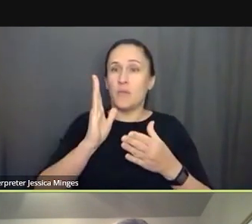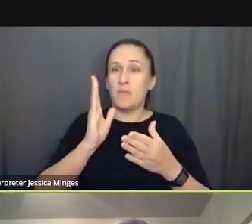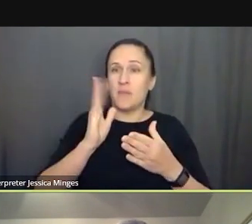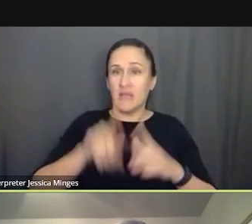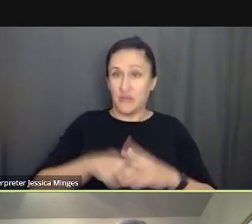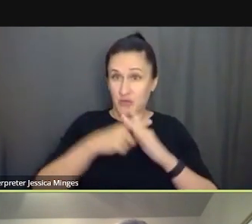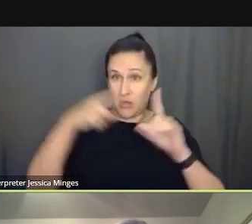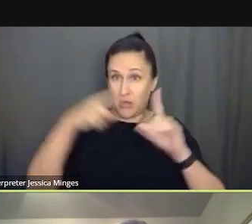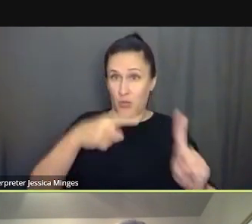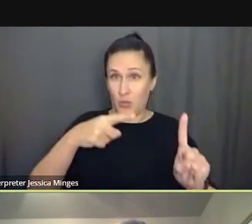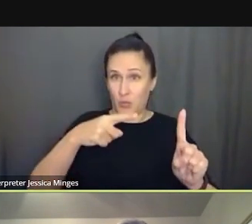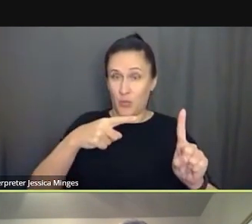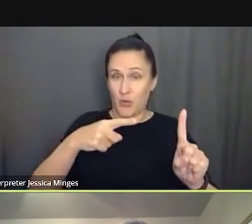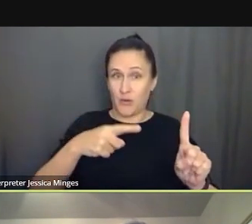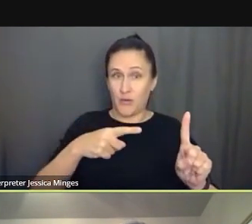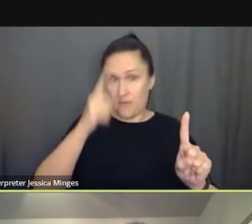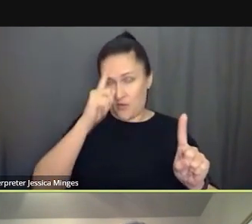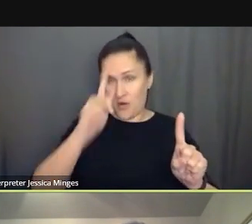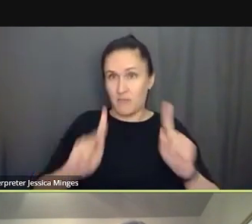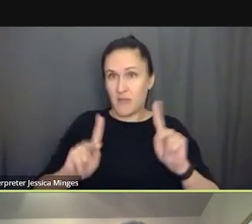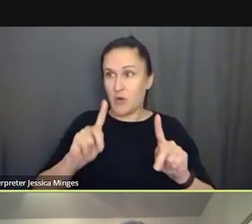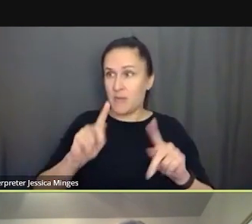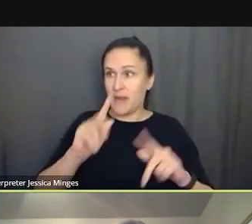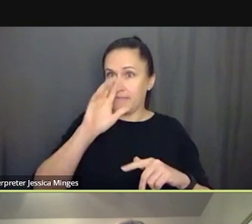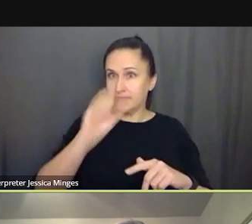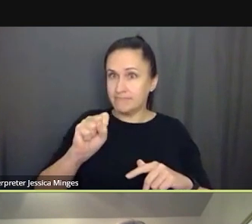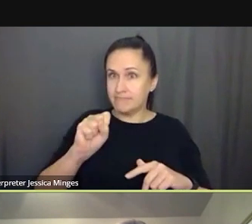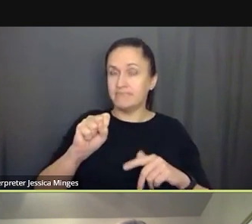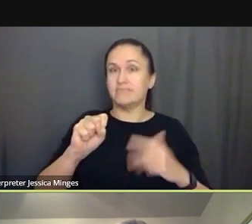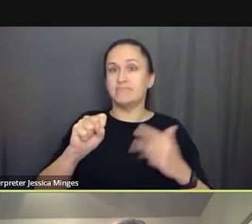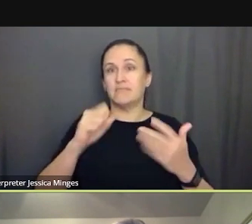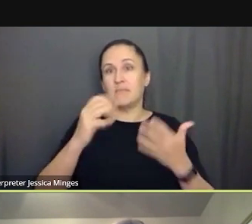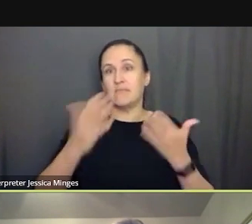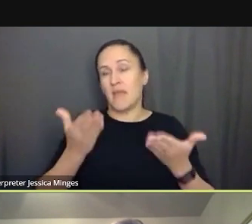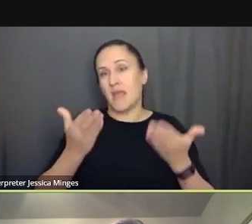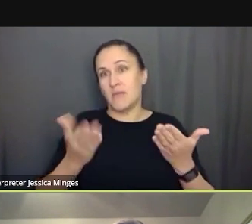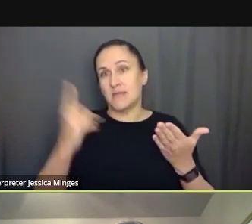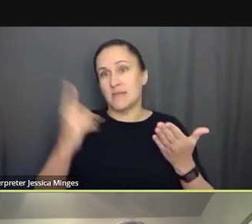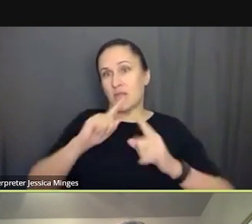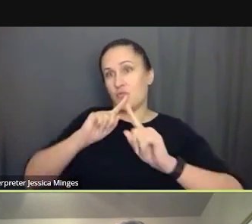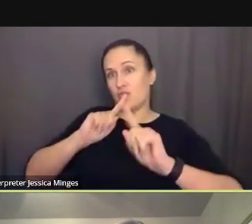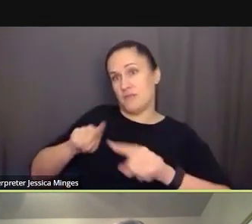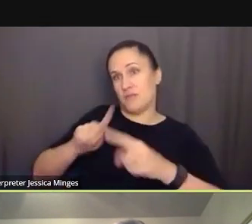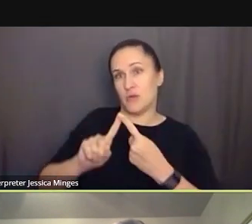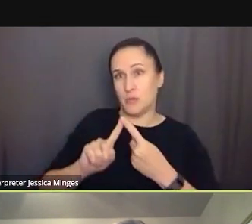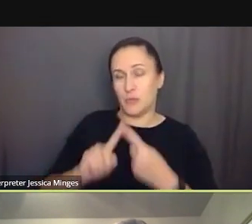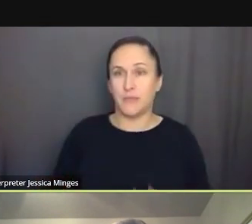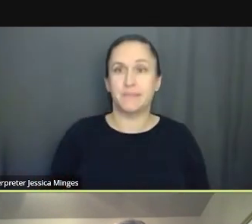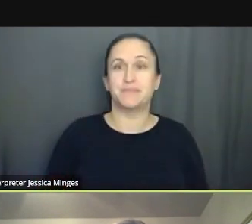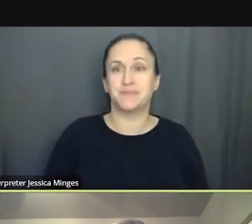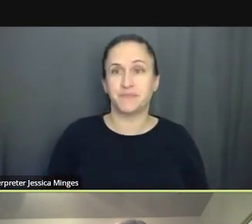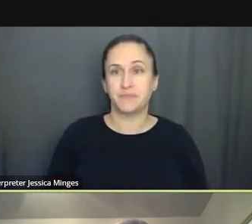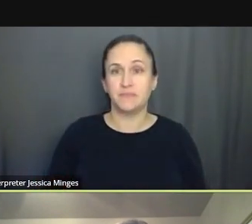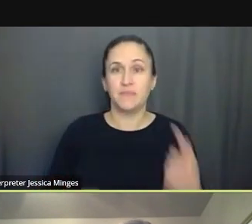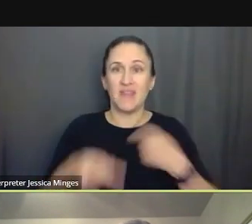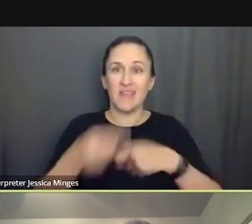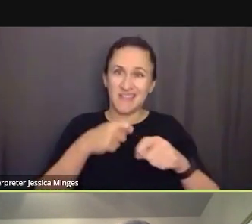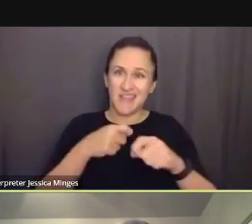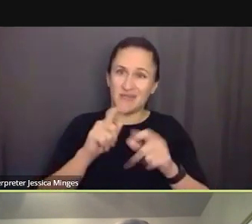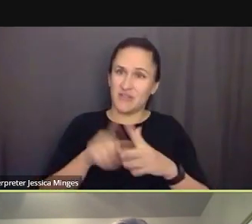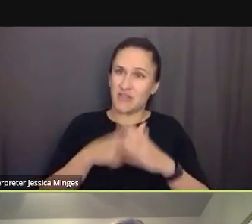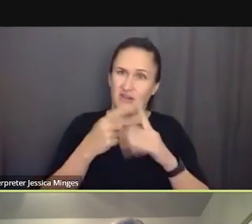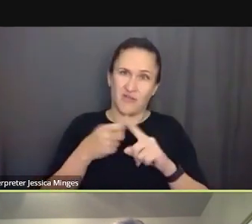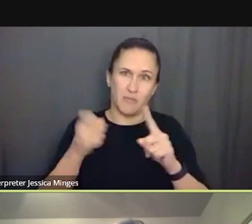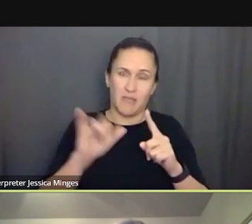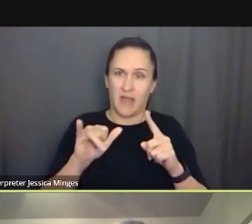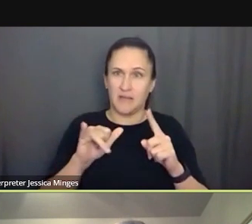like turned on and kind of something that they could react to instead of starting from like